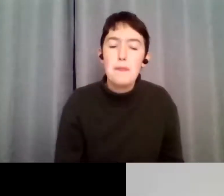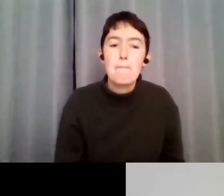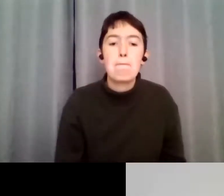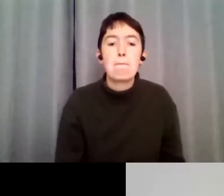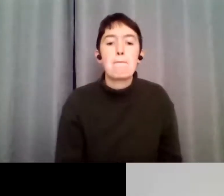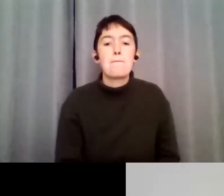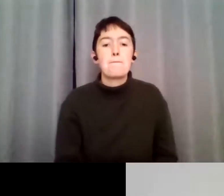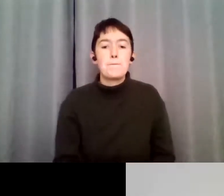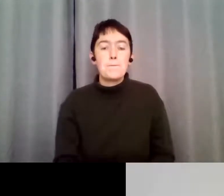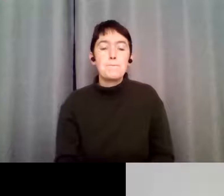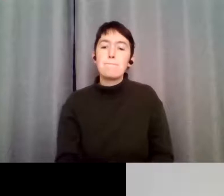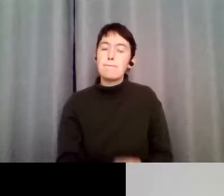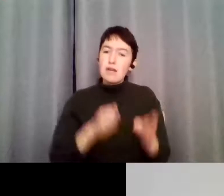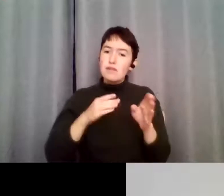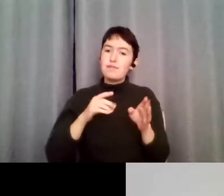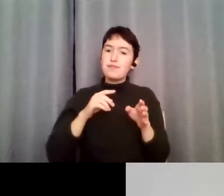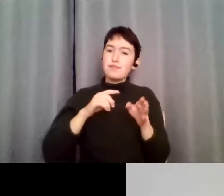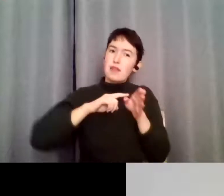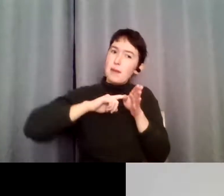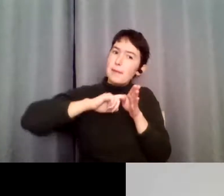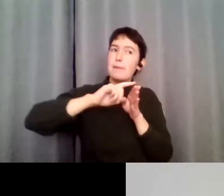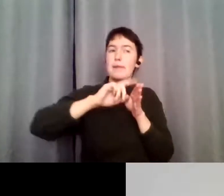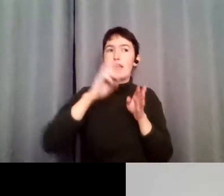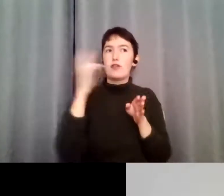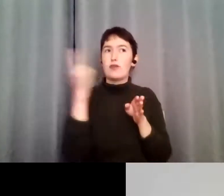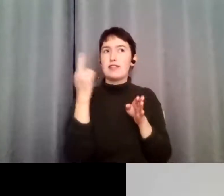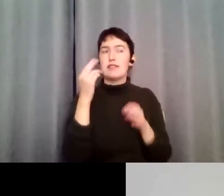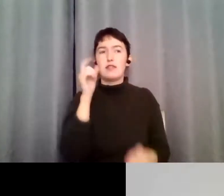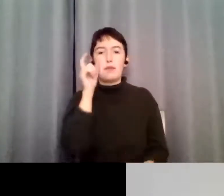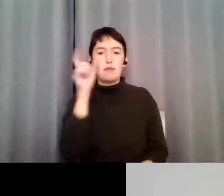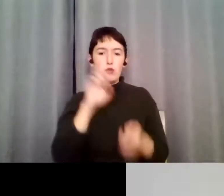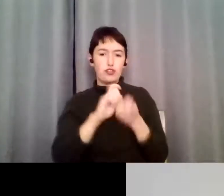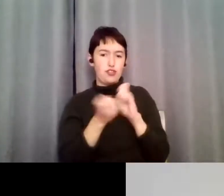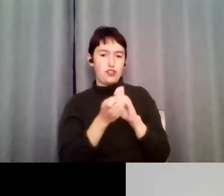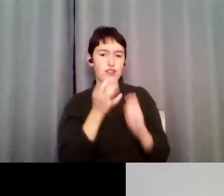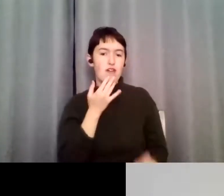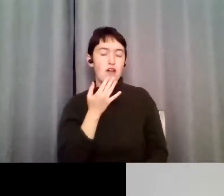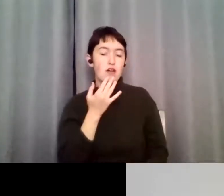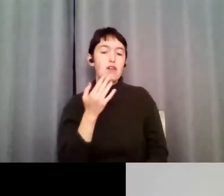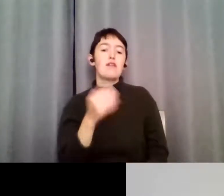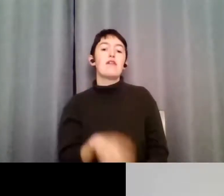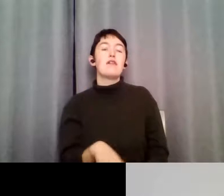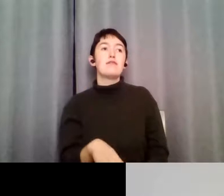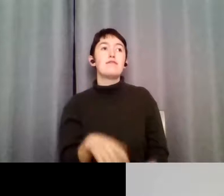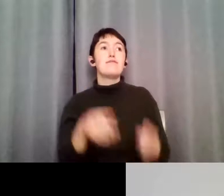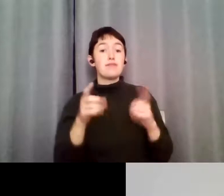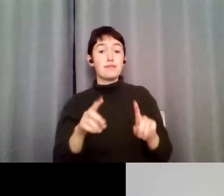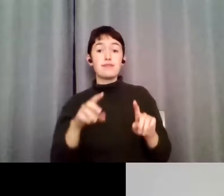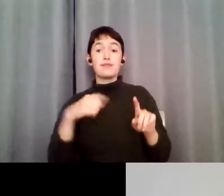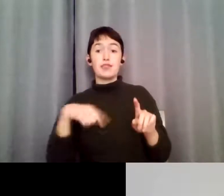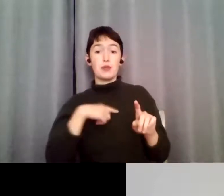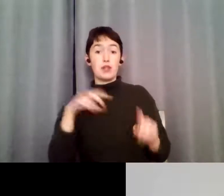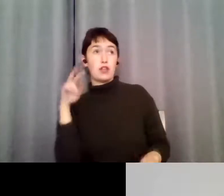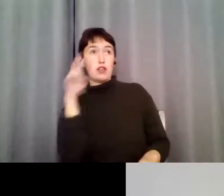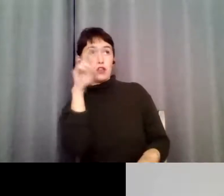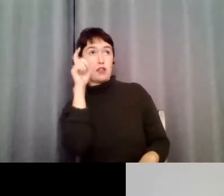so the main reason the moon changes color is because when we look at the moon from Earth, we're looking